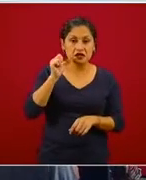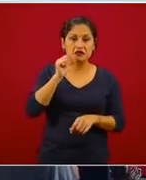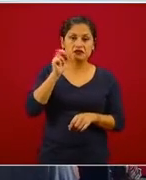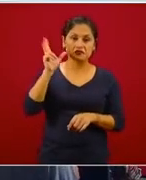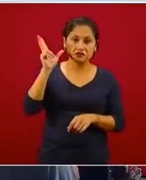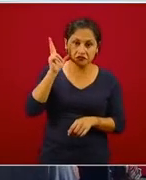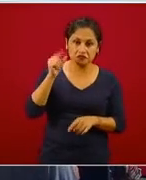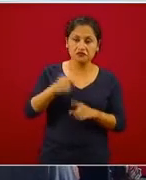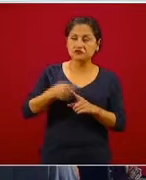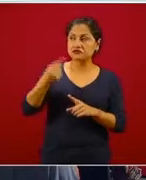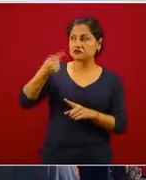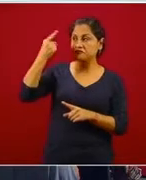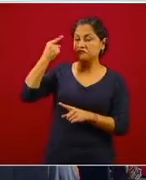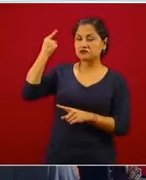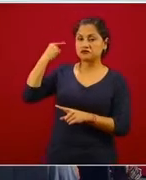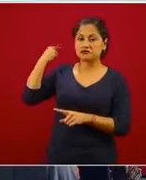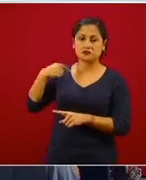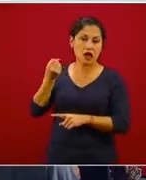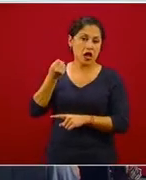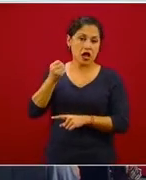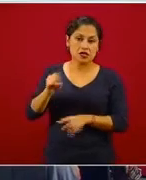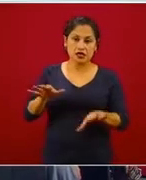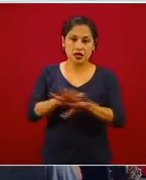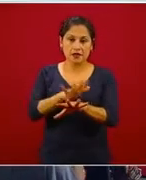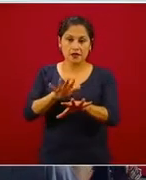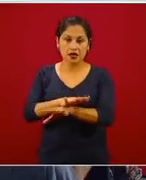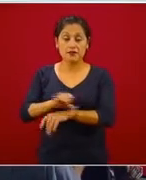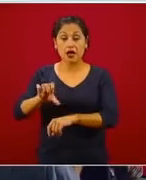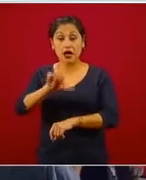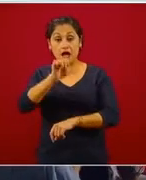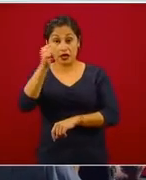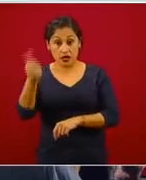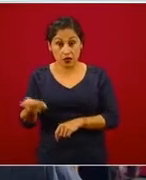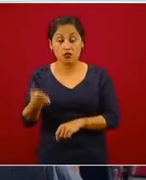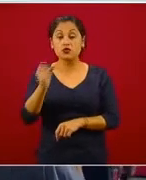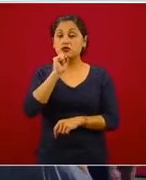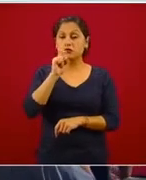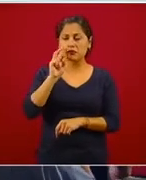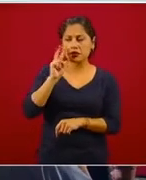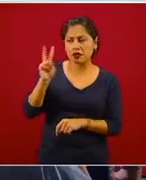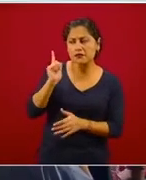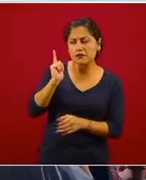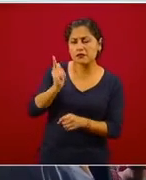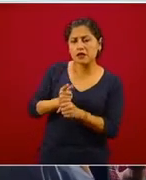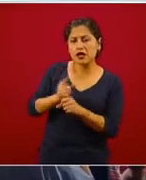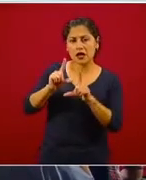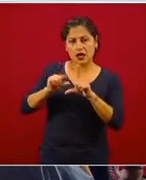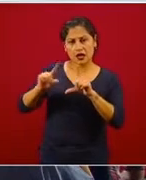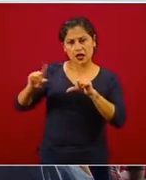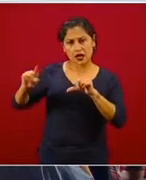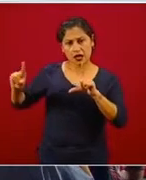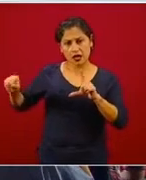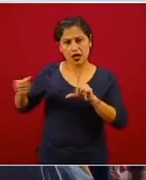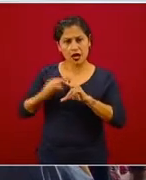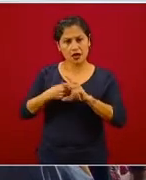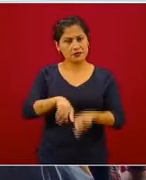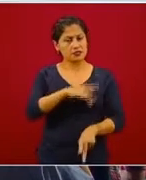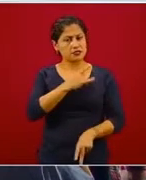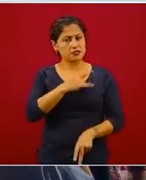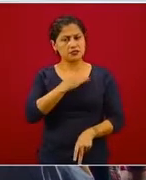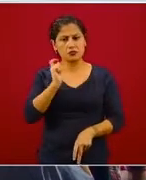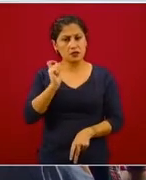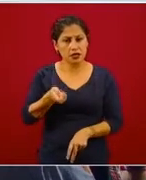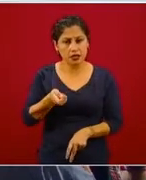some people began to exhibit symptoms, some people exhibited 3 days before, 3 days after. So we always have to keep in mind